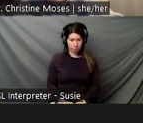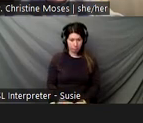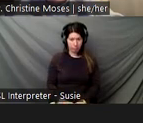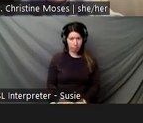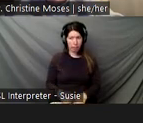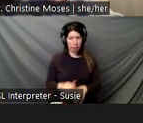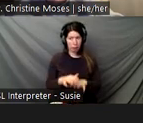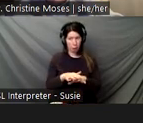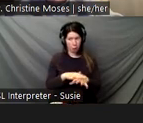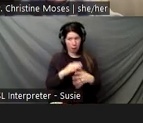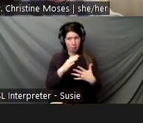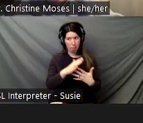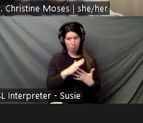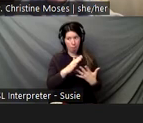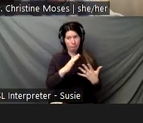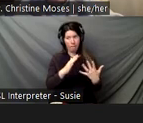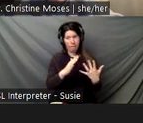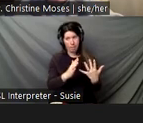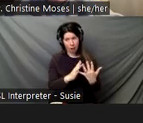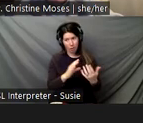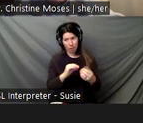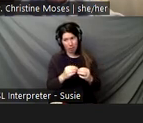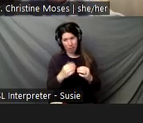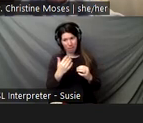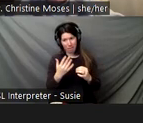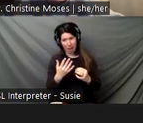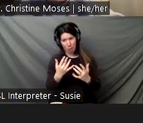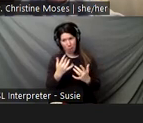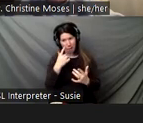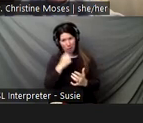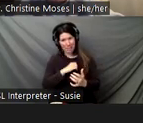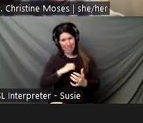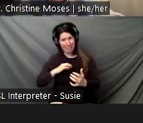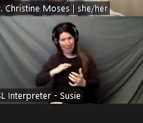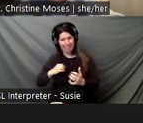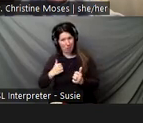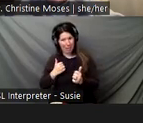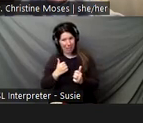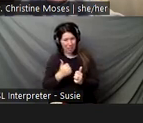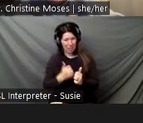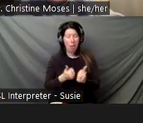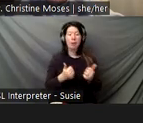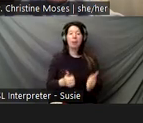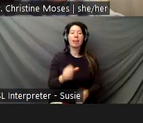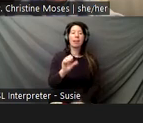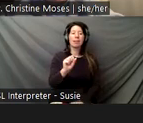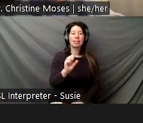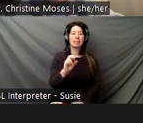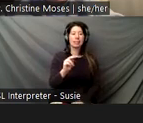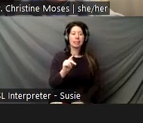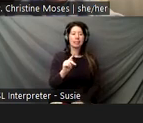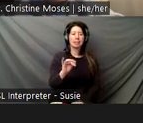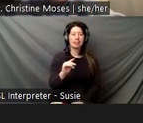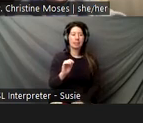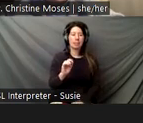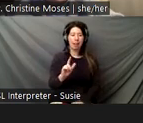number five because staff is going to catch up. Very good. To Sentinel event reviews. Okay, so I can